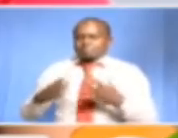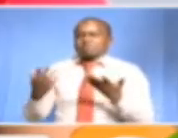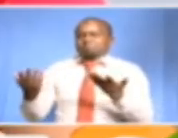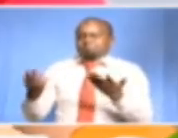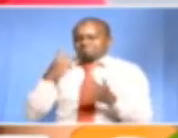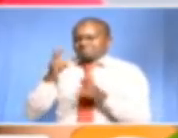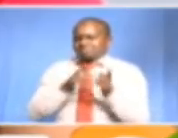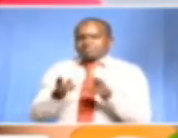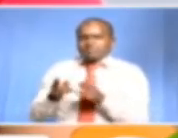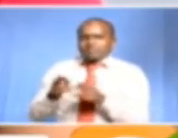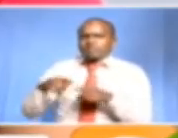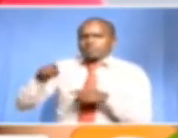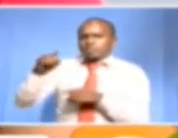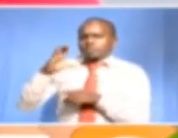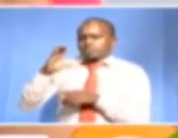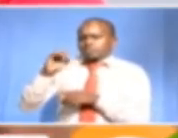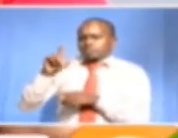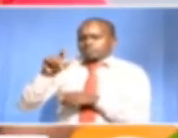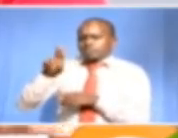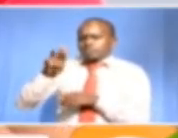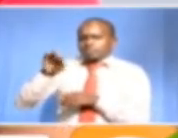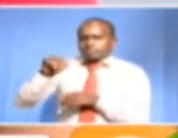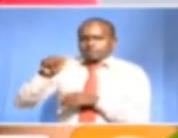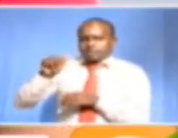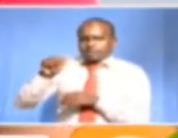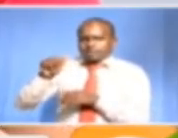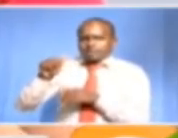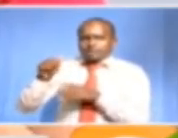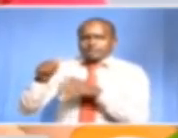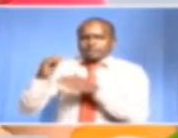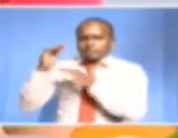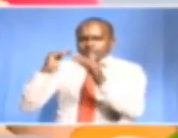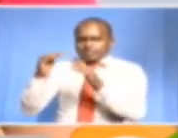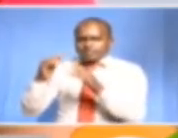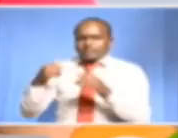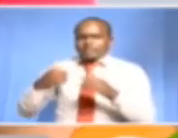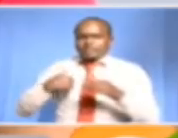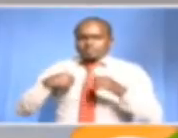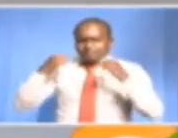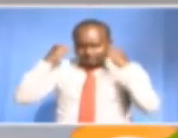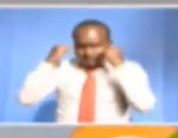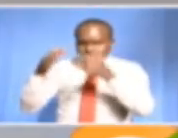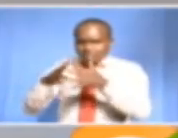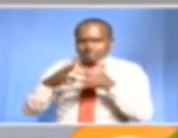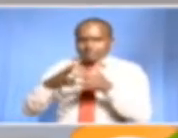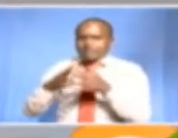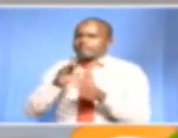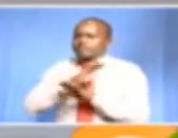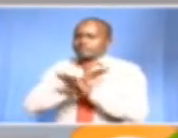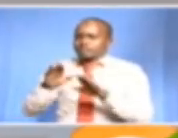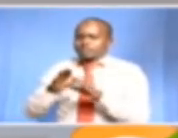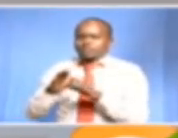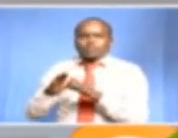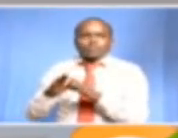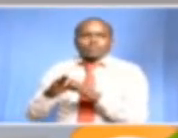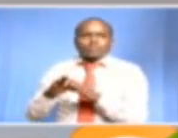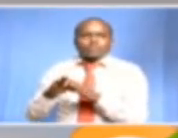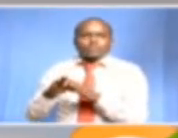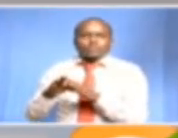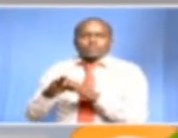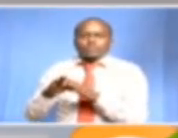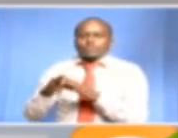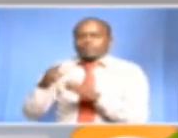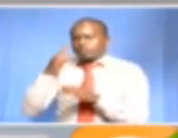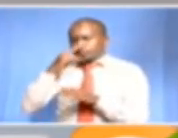to Columbia University. Now, I schooled in the U.S. as well. Columbia University is no joke, Ivy League. Tell us about